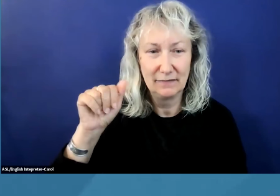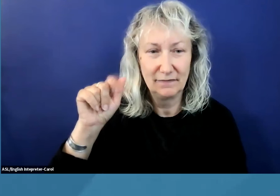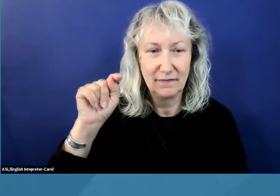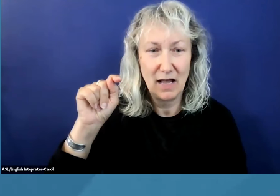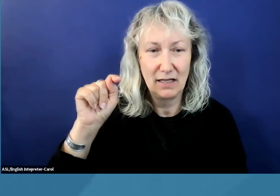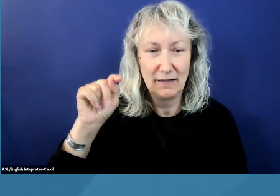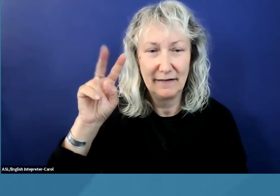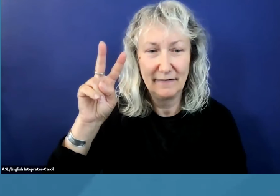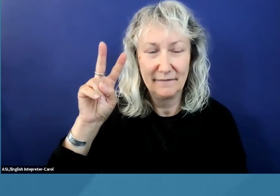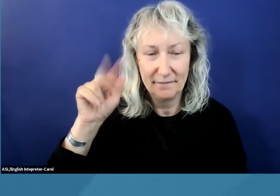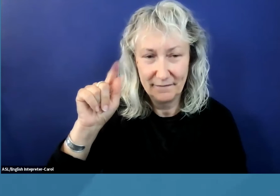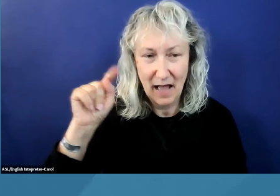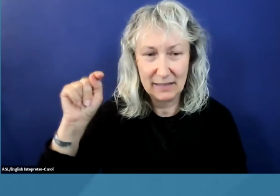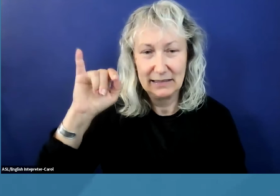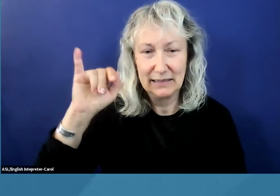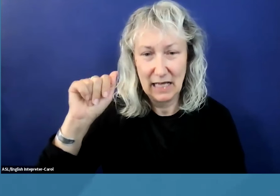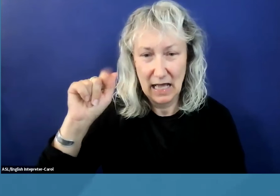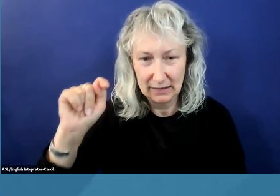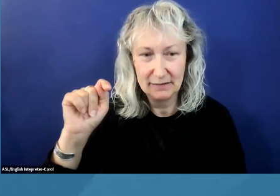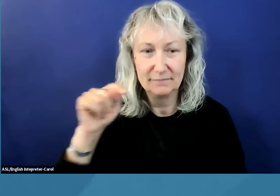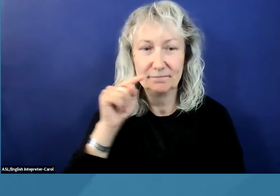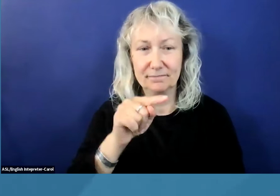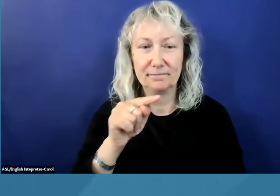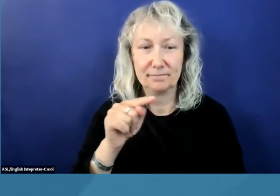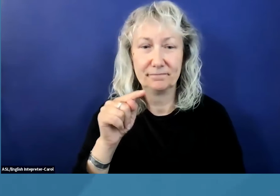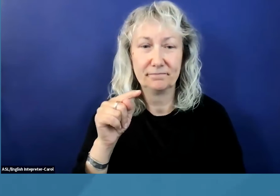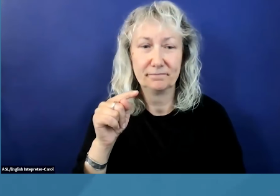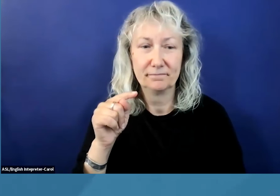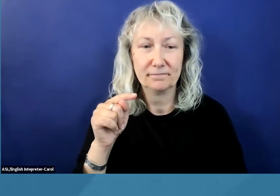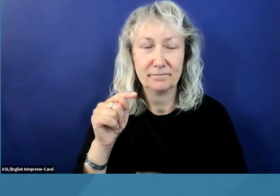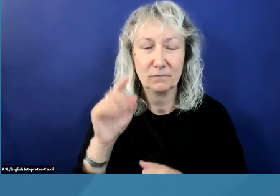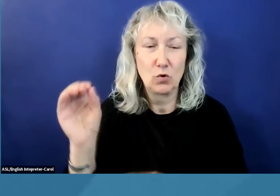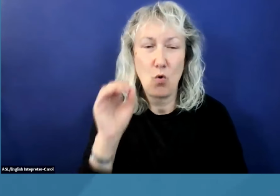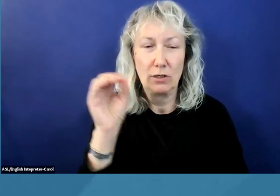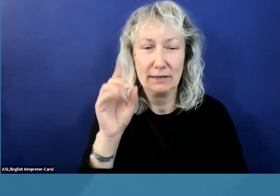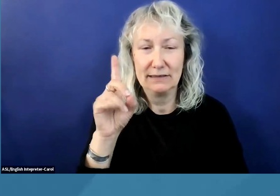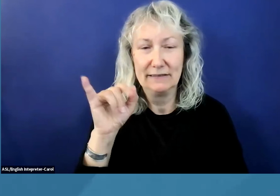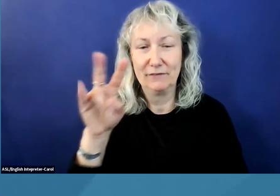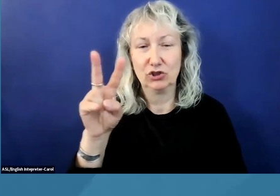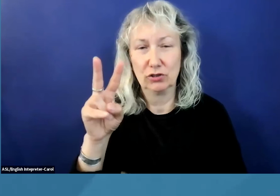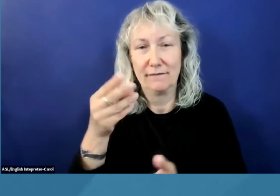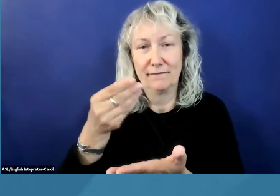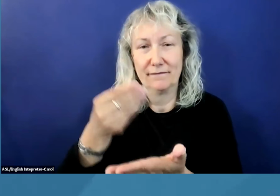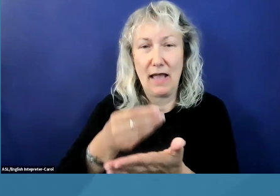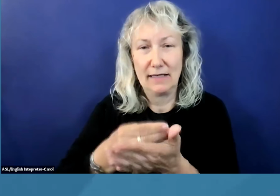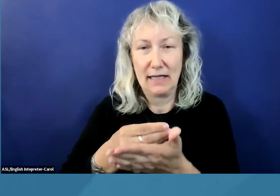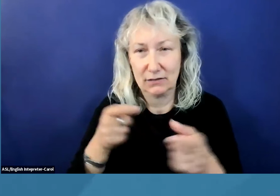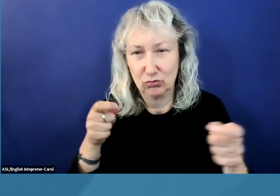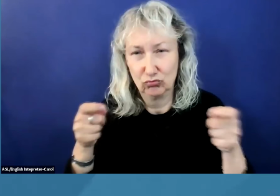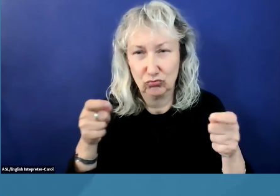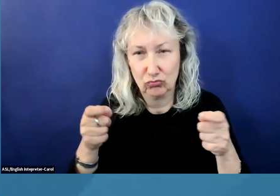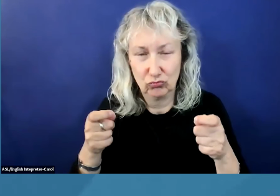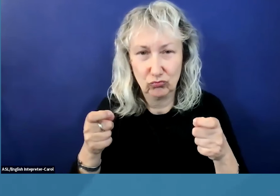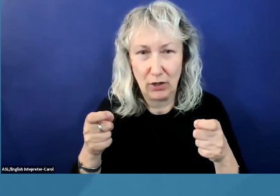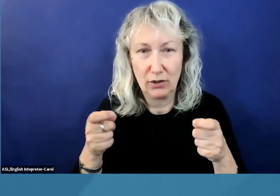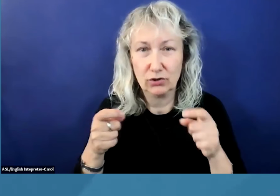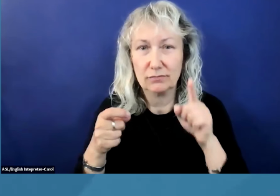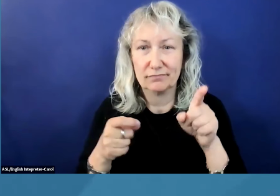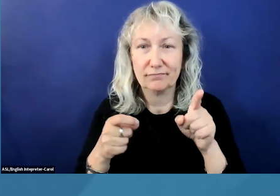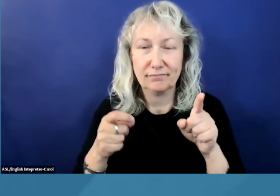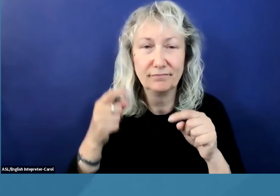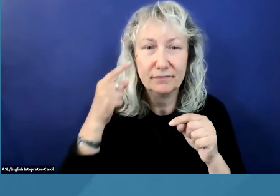Engagement Coordinator with the Oregon Division of Financial Regulation, the state regulator for the insurance and